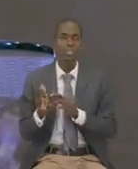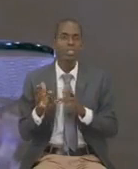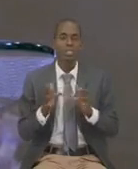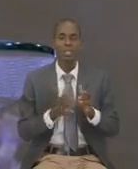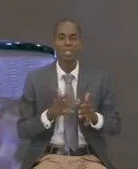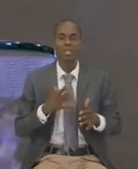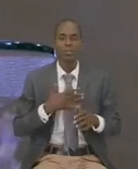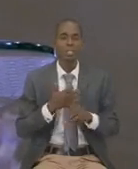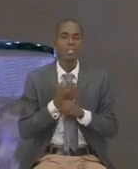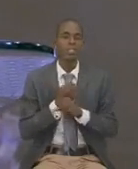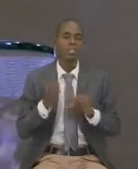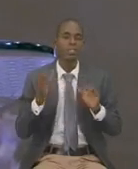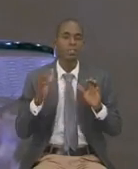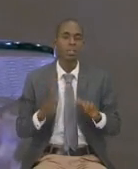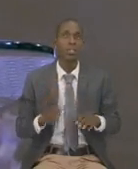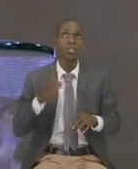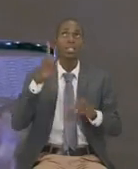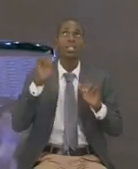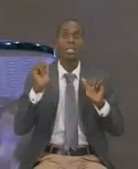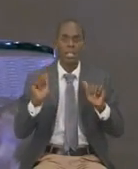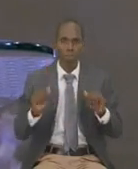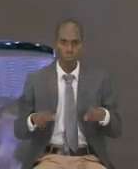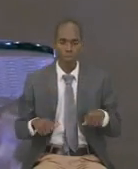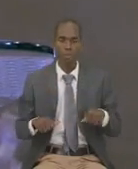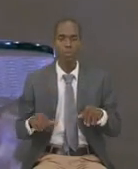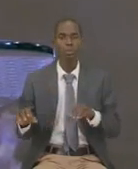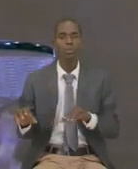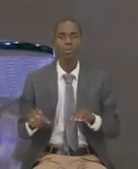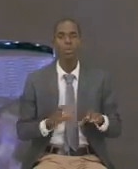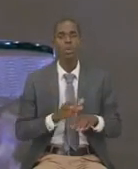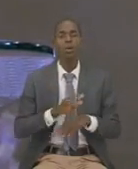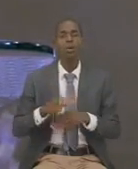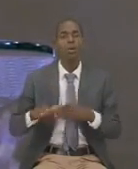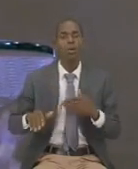With Jesus our Savior, He can do